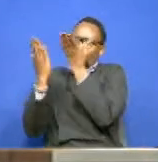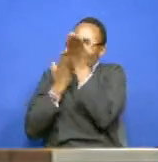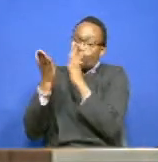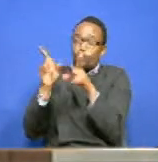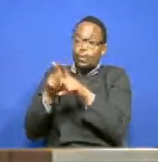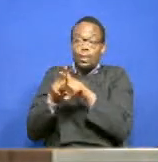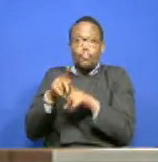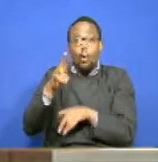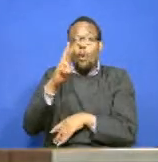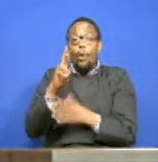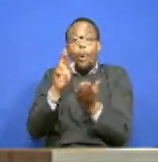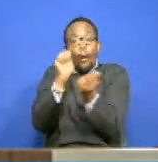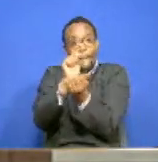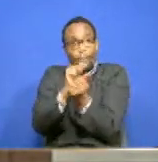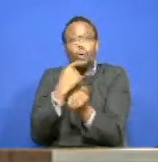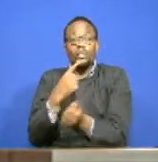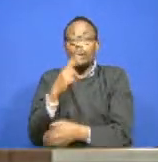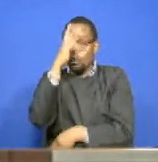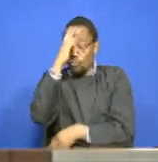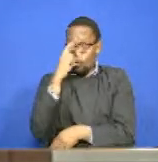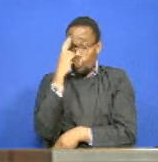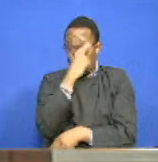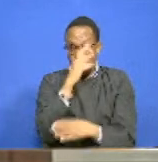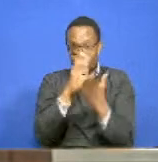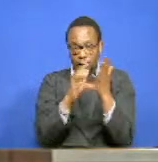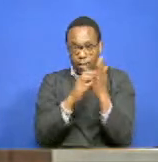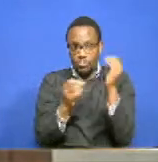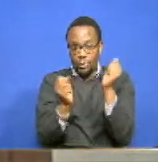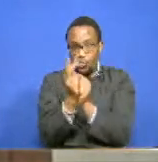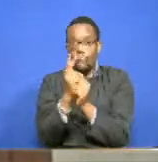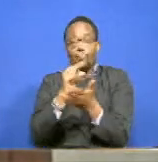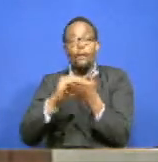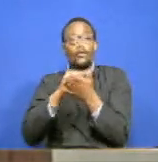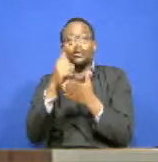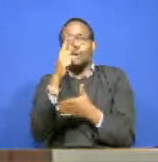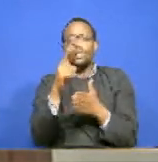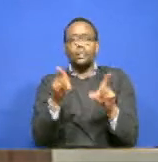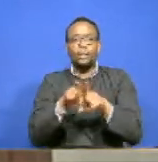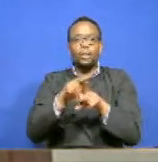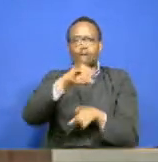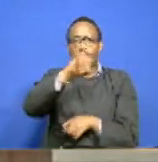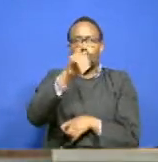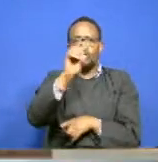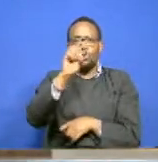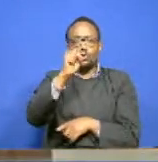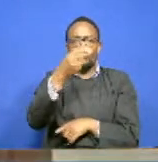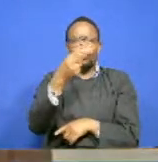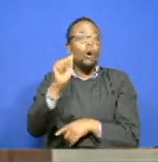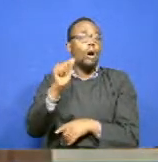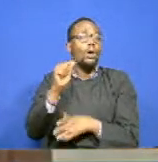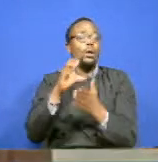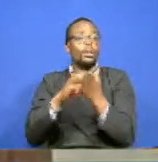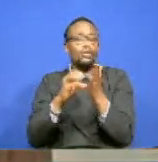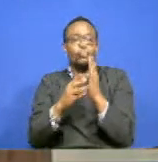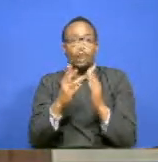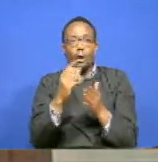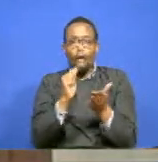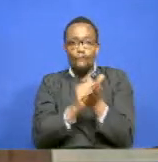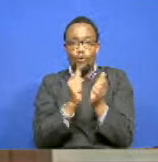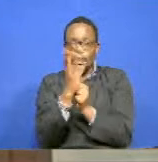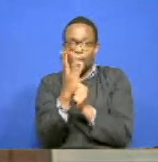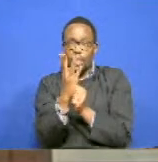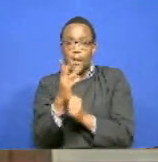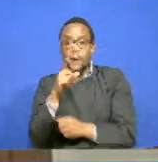in Romans chapter 12, verse 1. Joshua 14, where we have read verse 14, Caleb